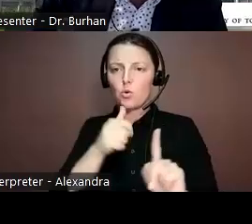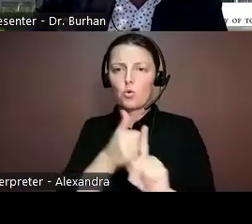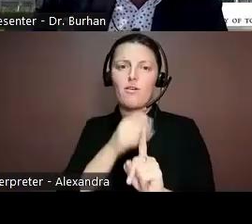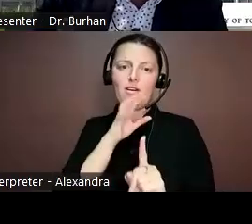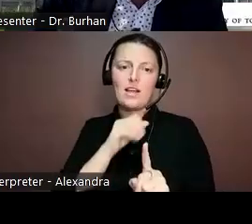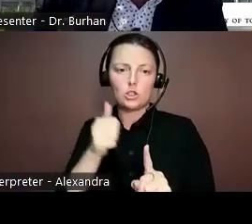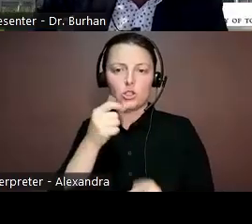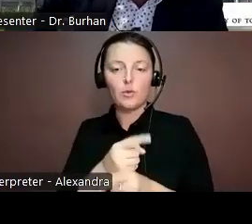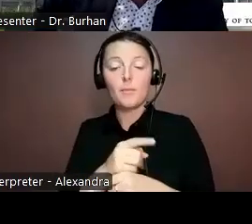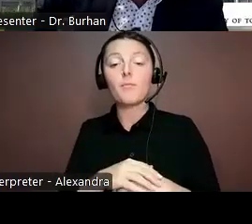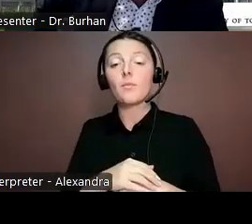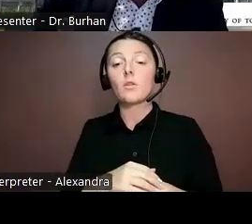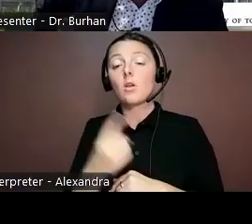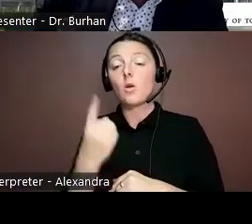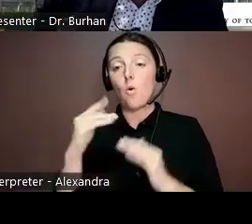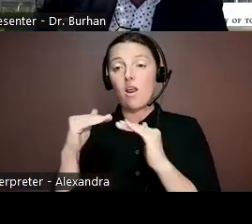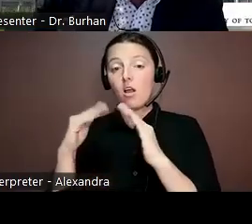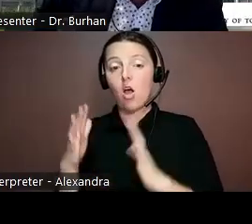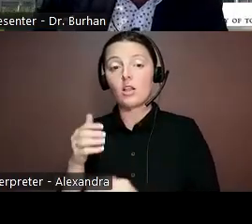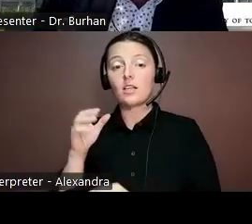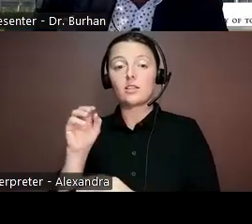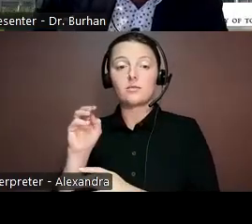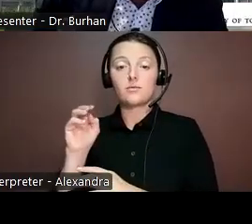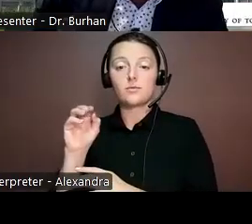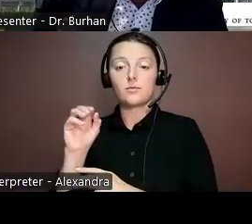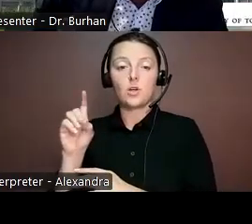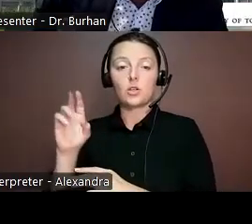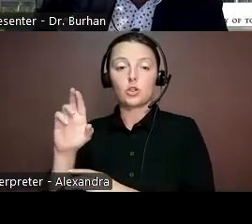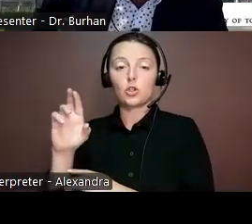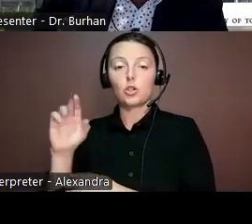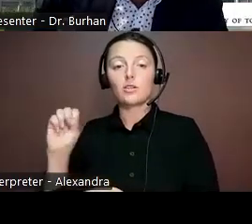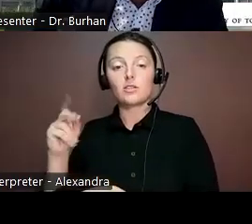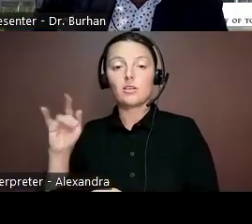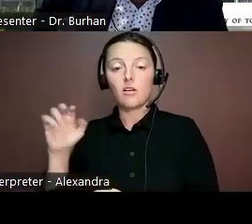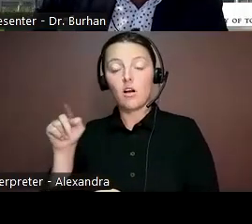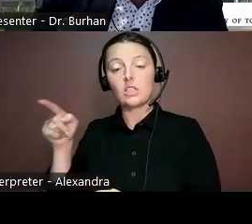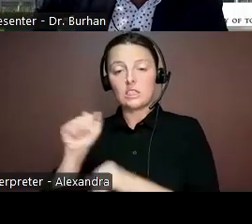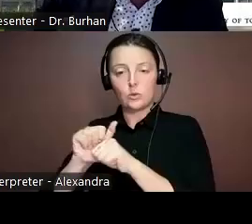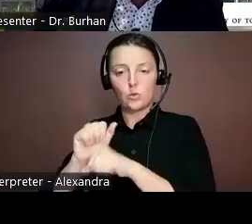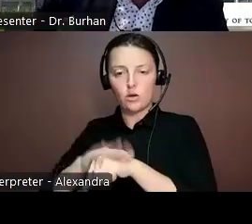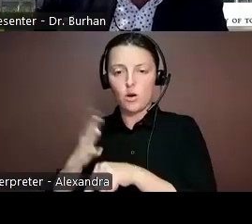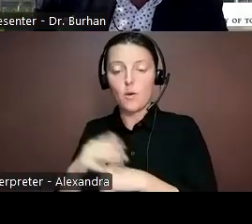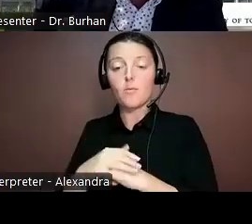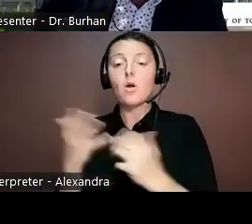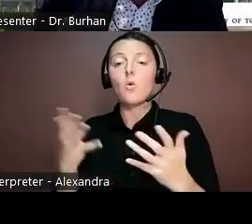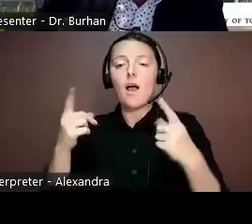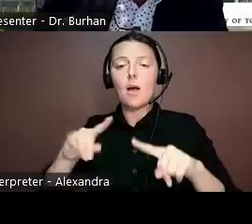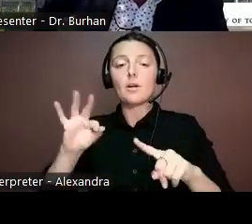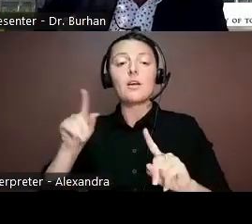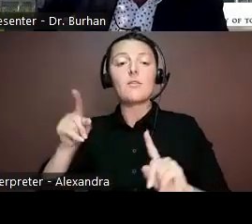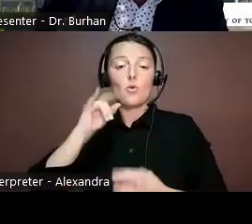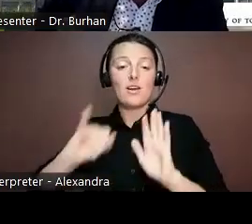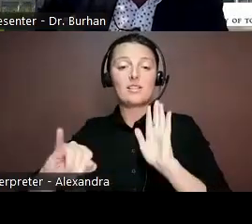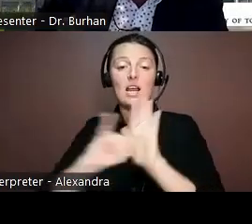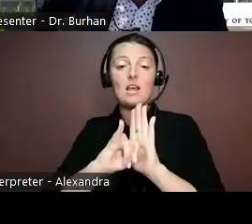Sekhan, worked on looking at what happened if you identify the motor cognitive risk syndrome